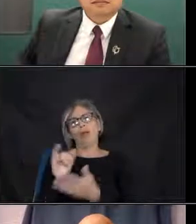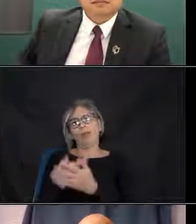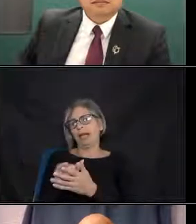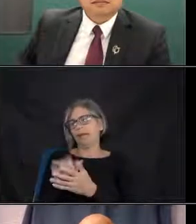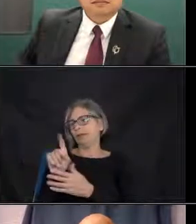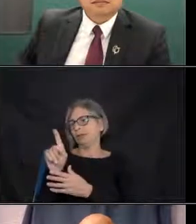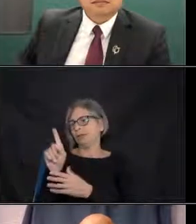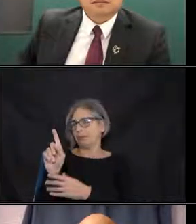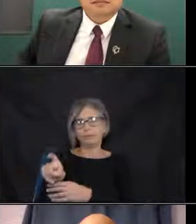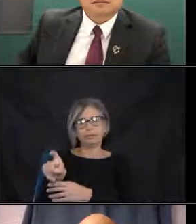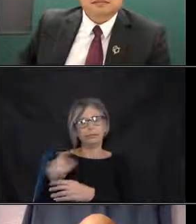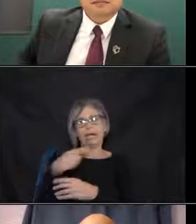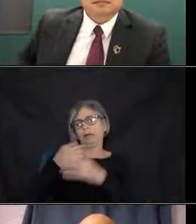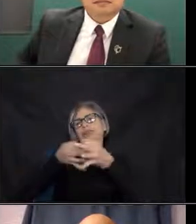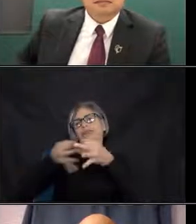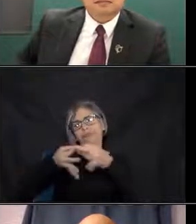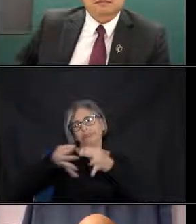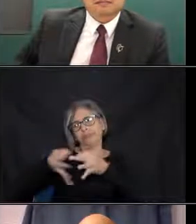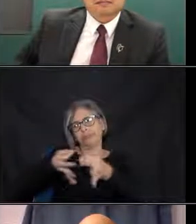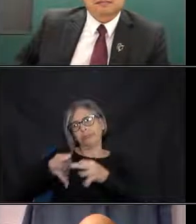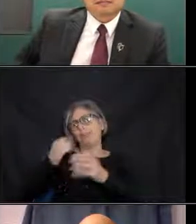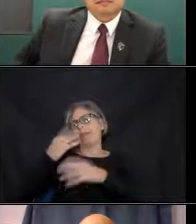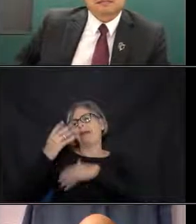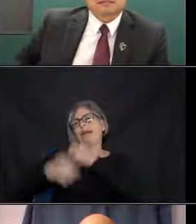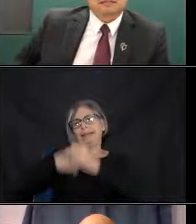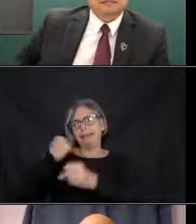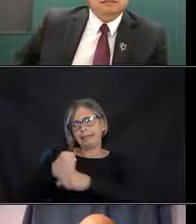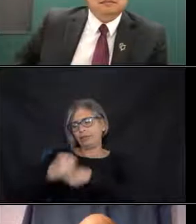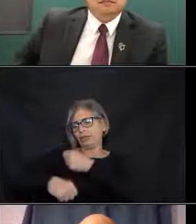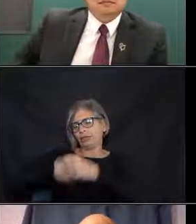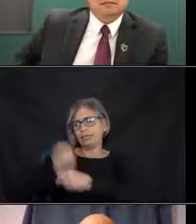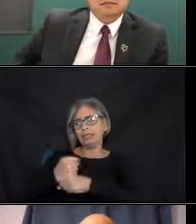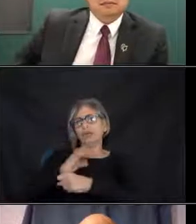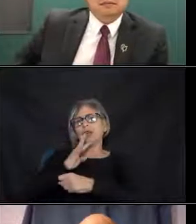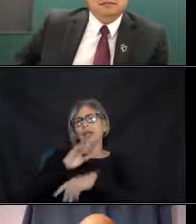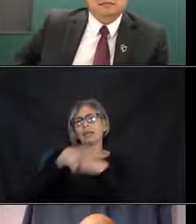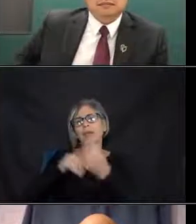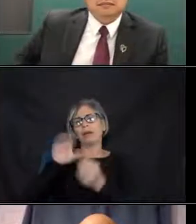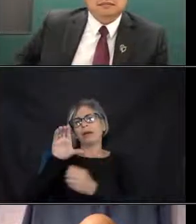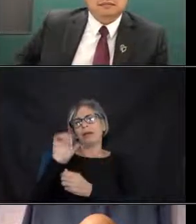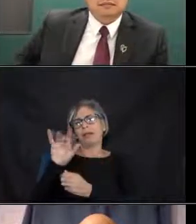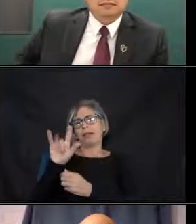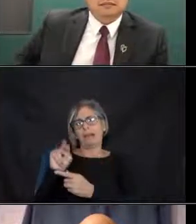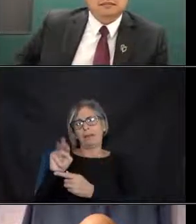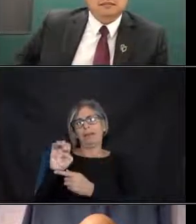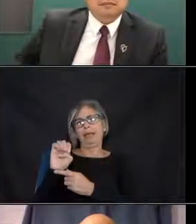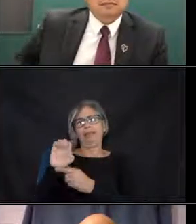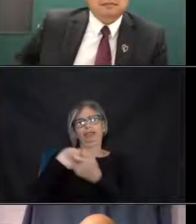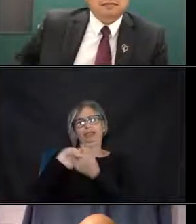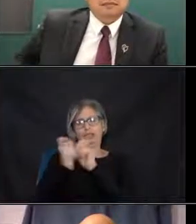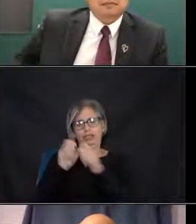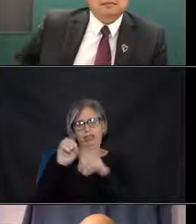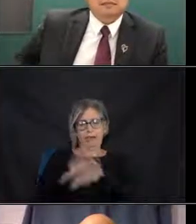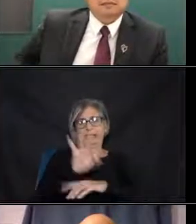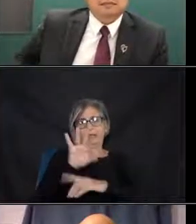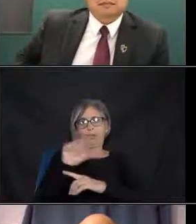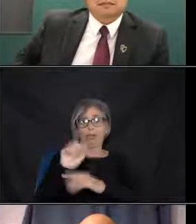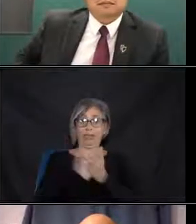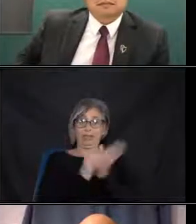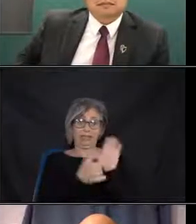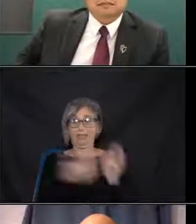where I explained that for decades we were talking about climate change affecting Florida. This is an example of